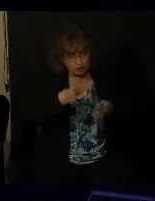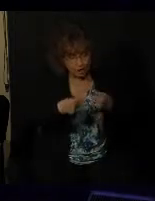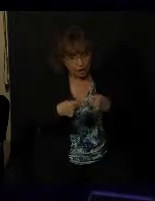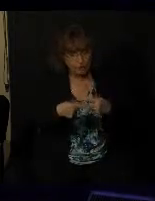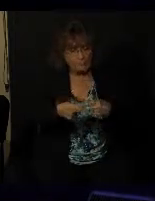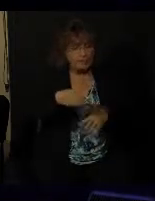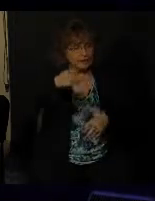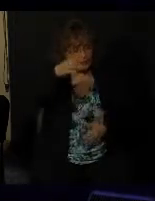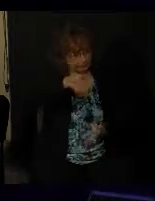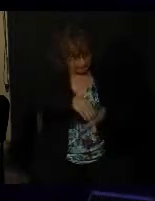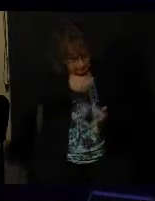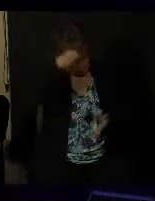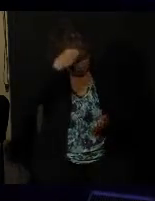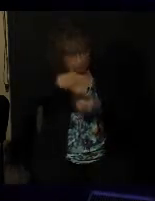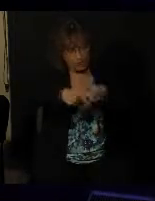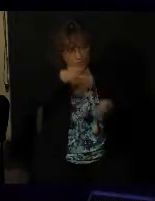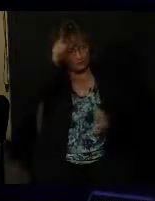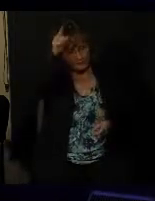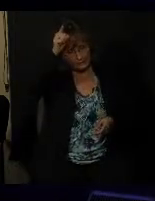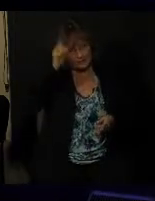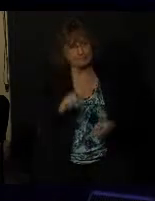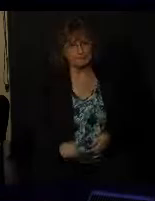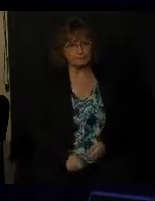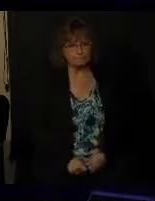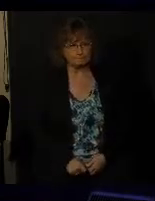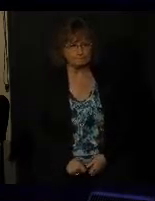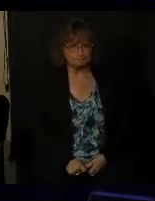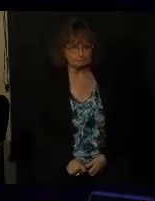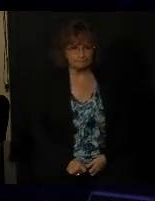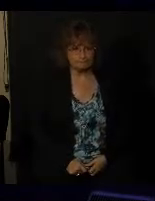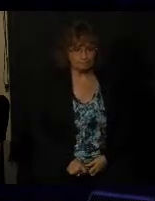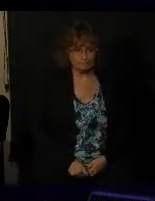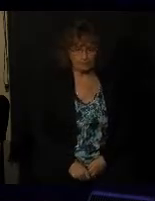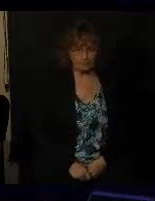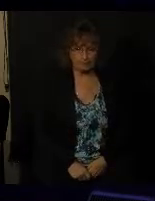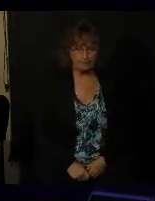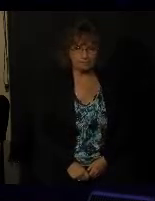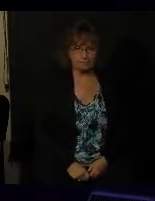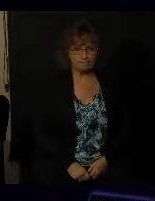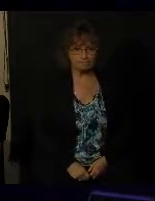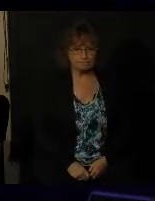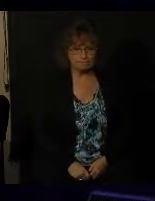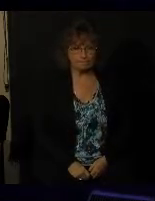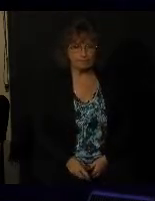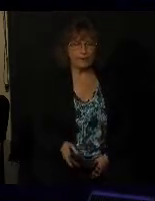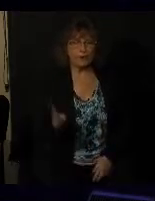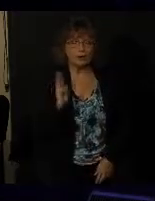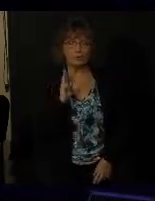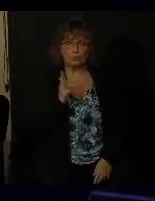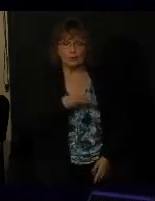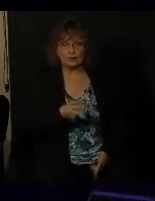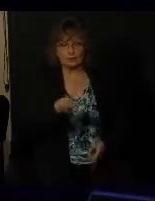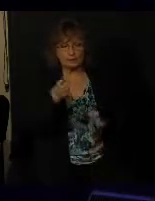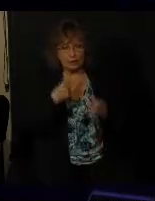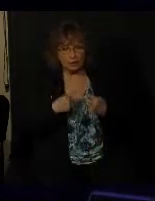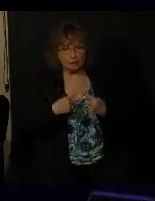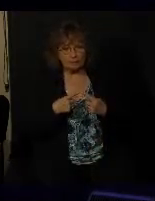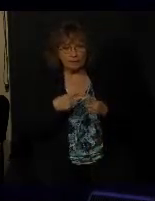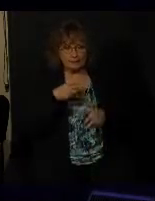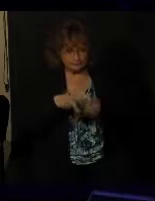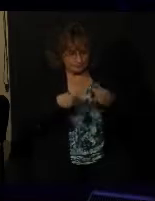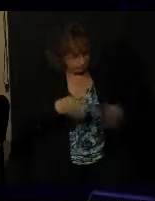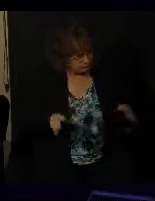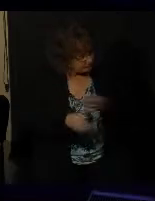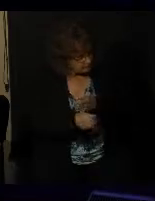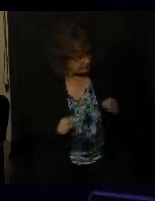right? Israel, his glory. Not for Israel's glory, for God's glory. You know, chapel at the